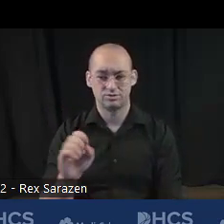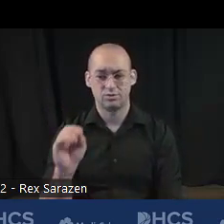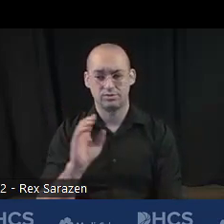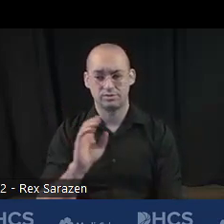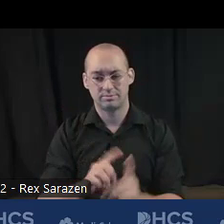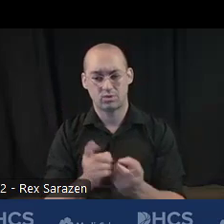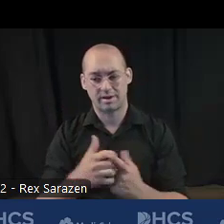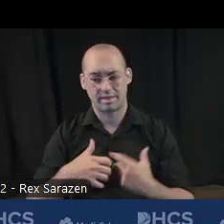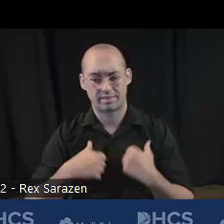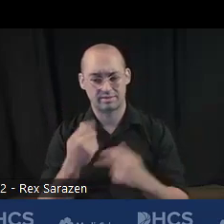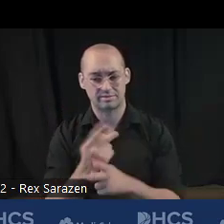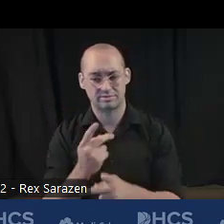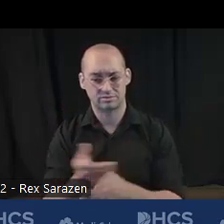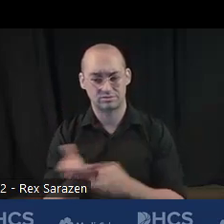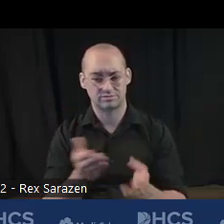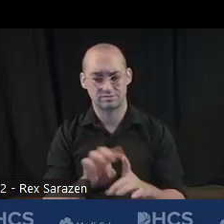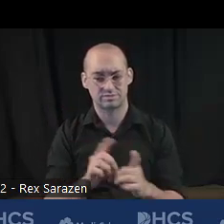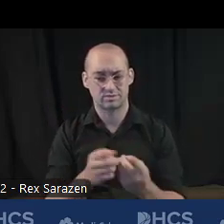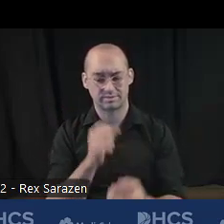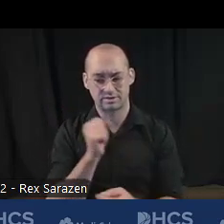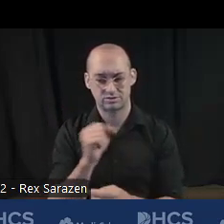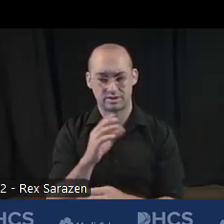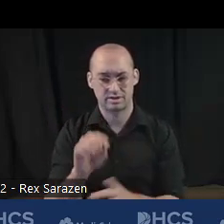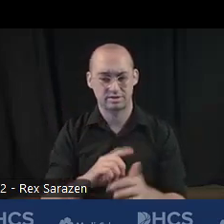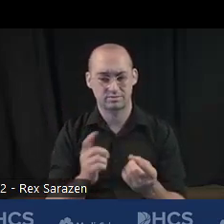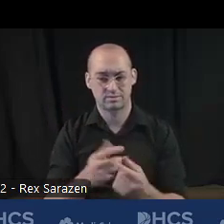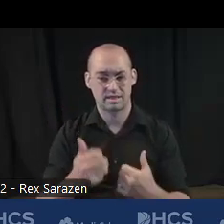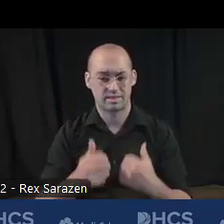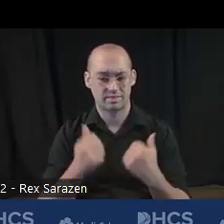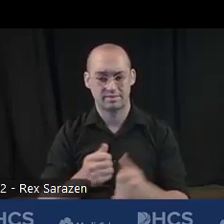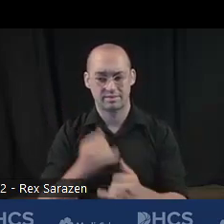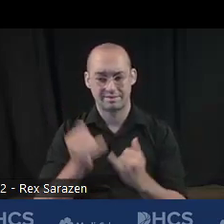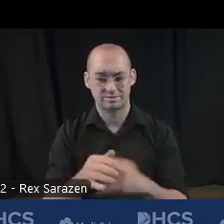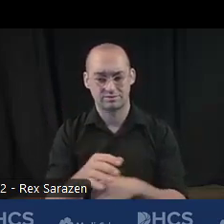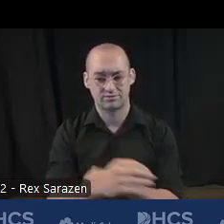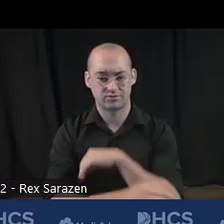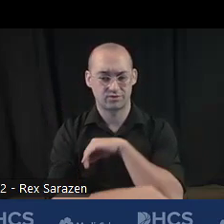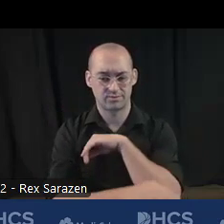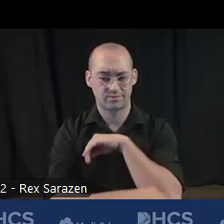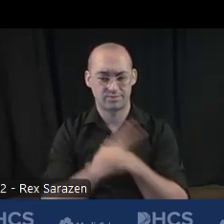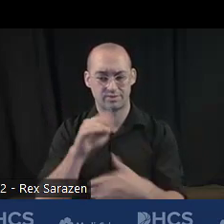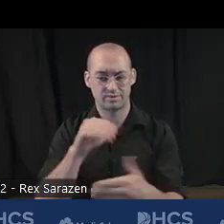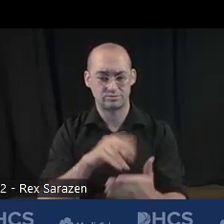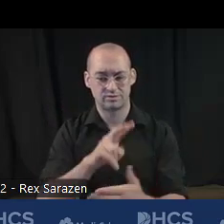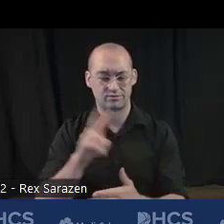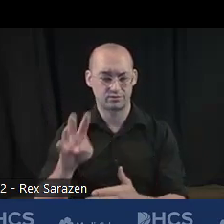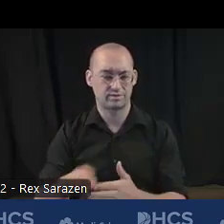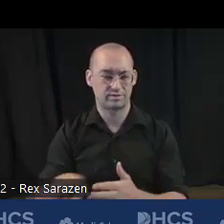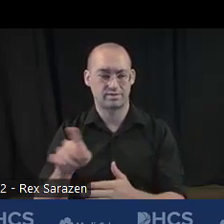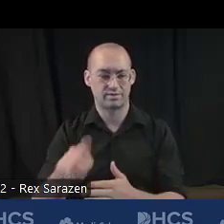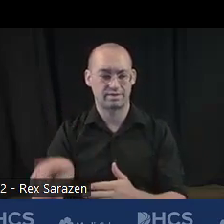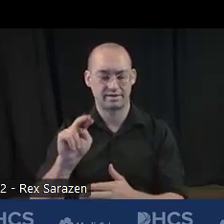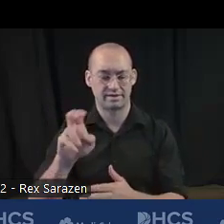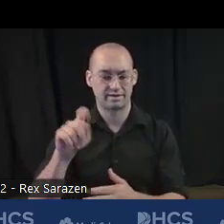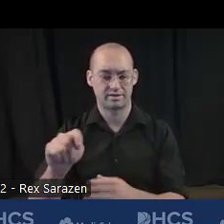Healthcare Services, Department of Aging, and the Department of Public Health last fall in 2024 that met